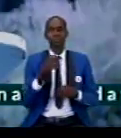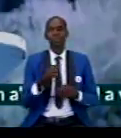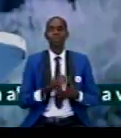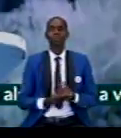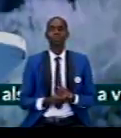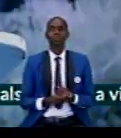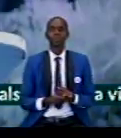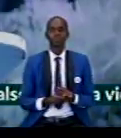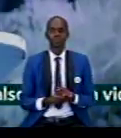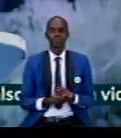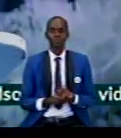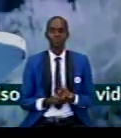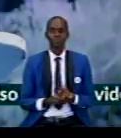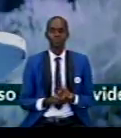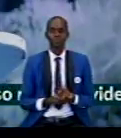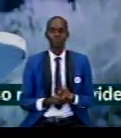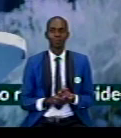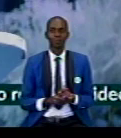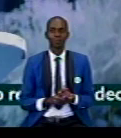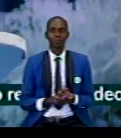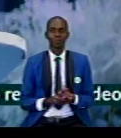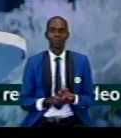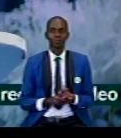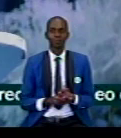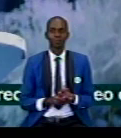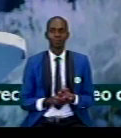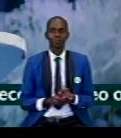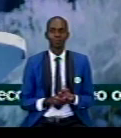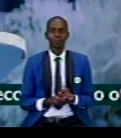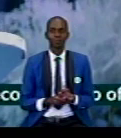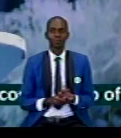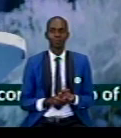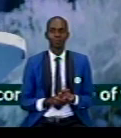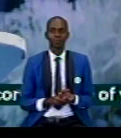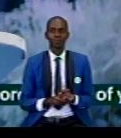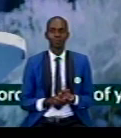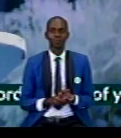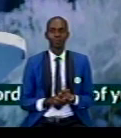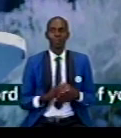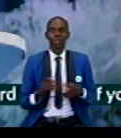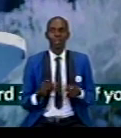And while we are checking ourselves, we'll be entertaining some testimonies.